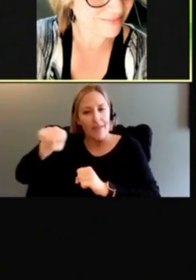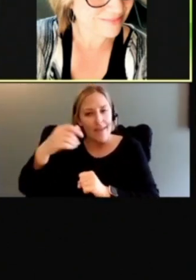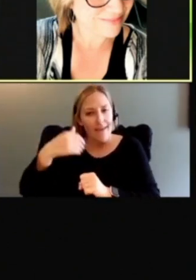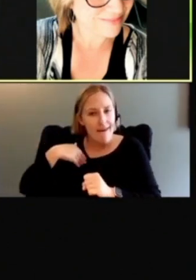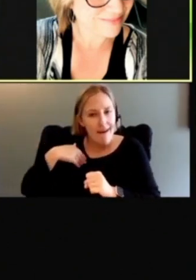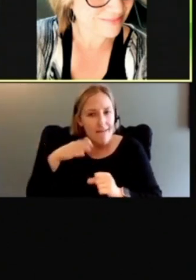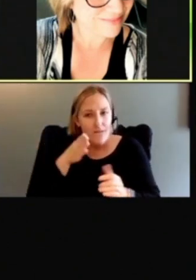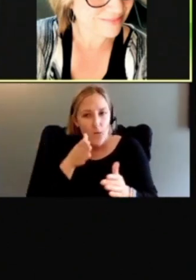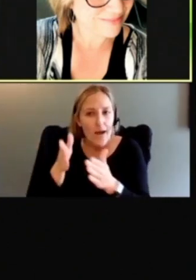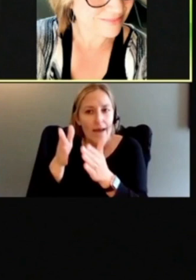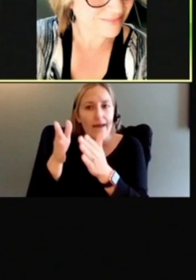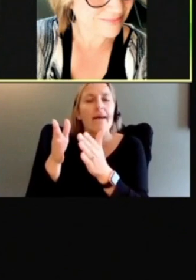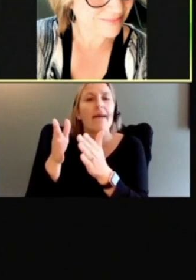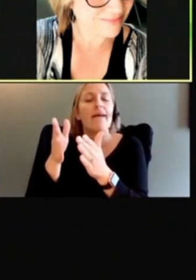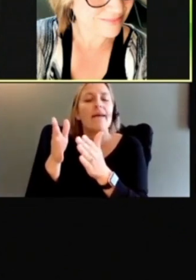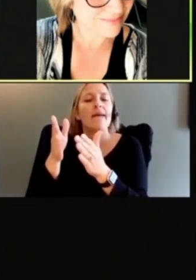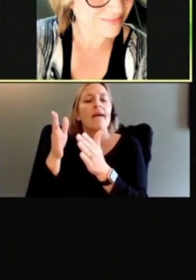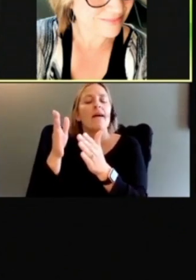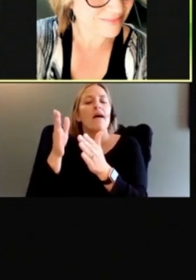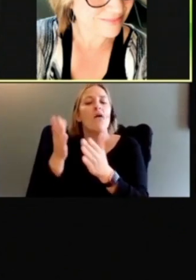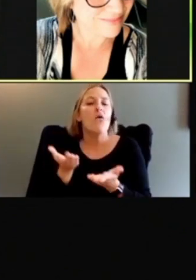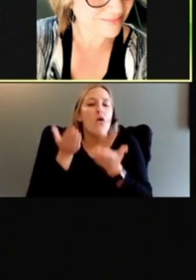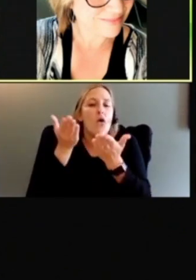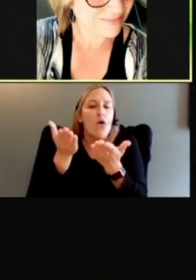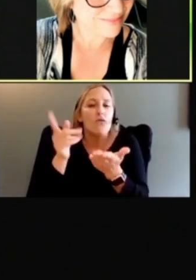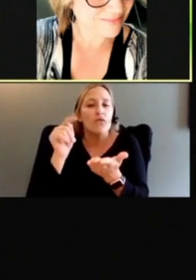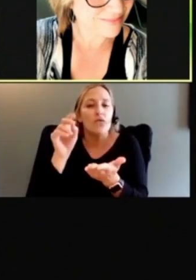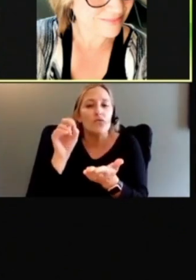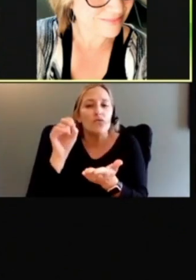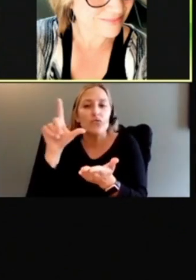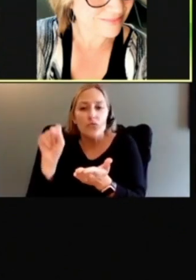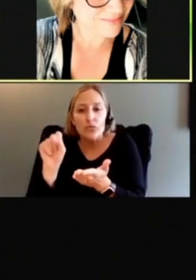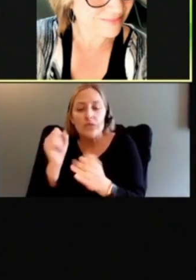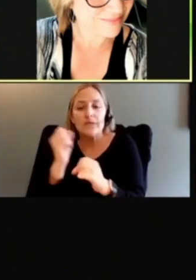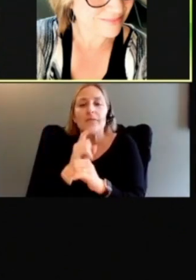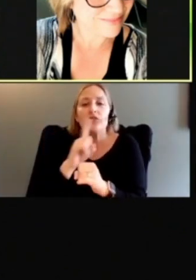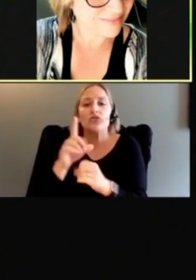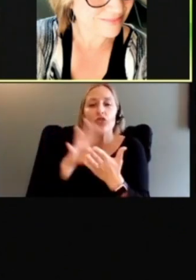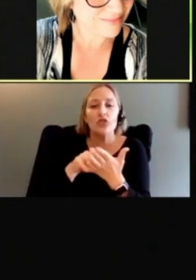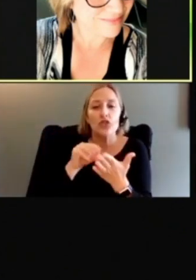them the tools that make the learning easy and, of course, effective.